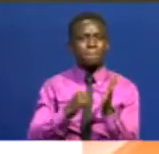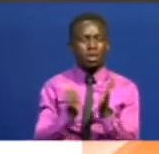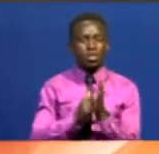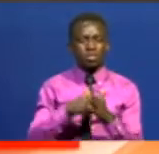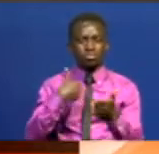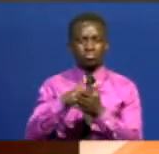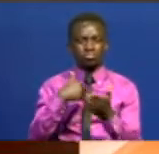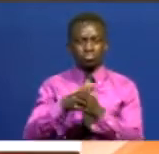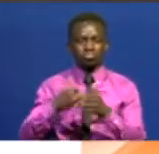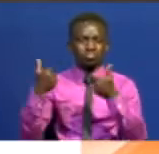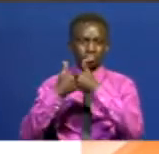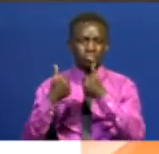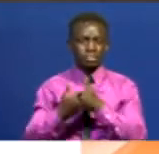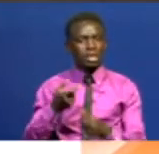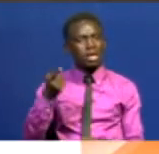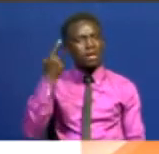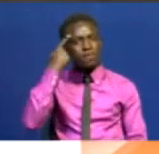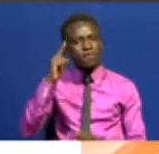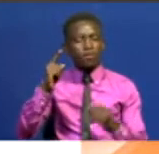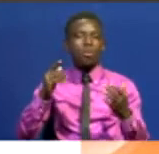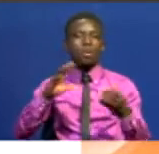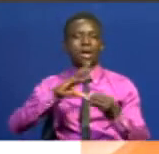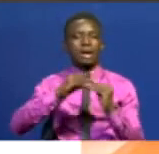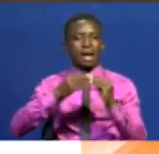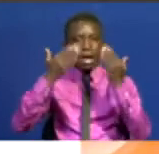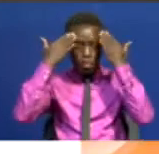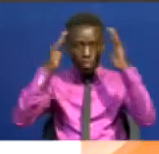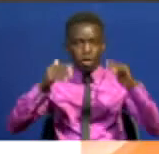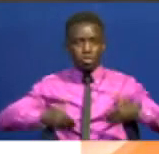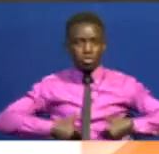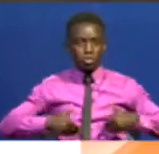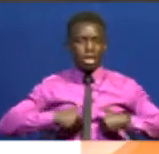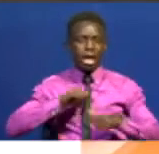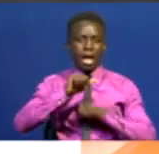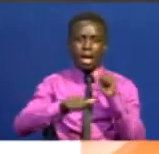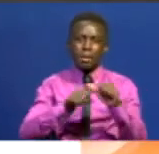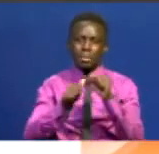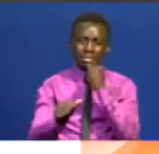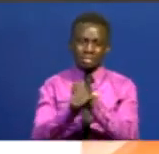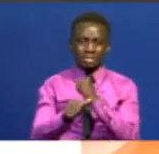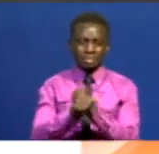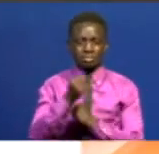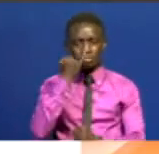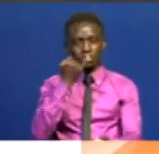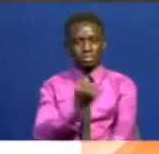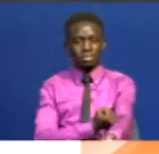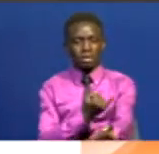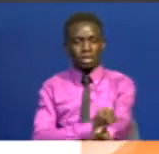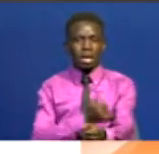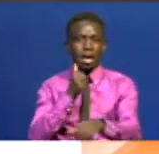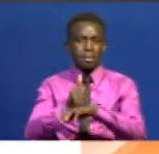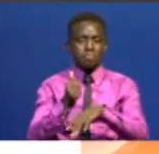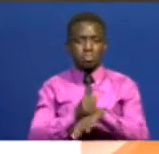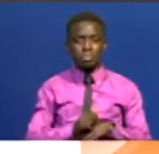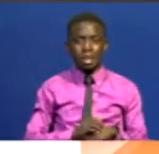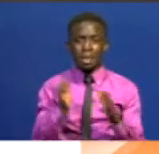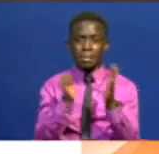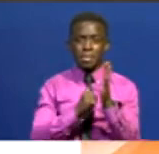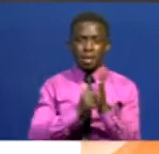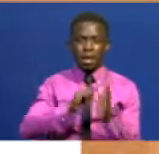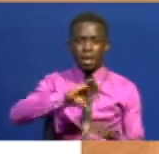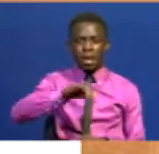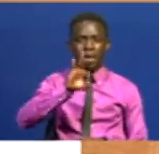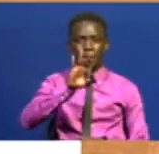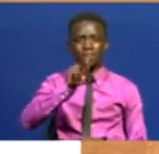create awareness among the youths on the dangers of drug use and drug abuse. Makueni County FKF Chairman